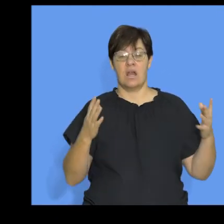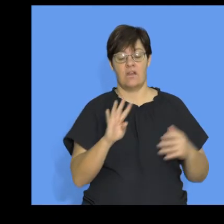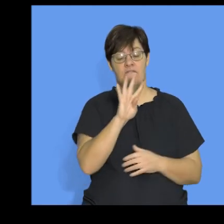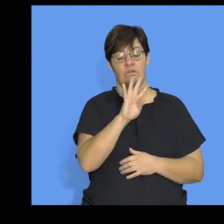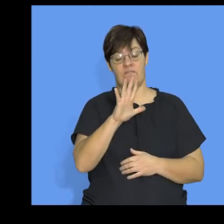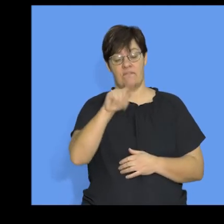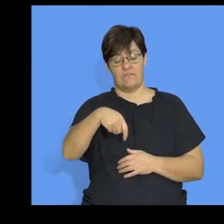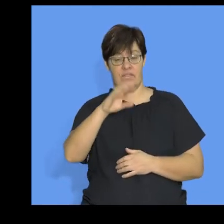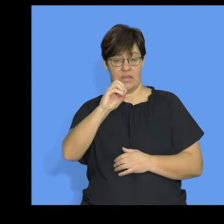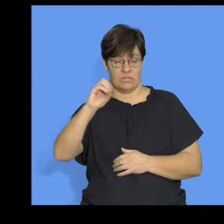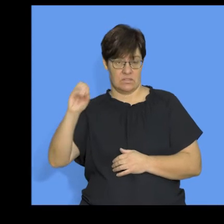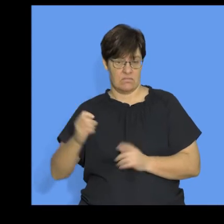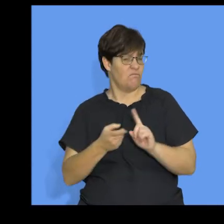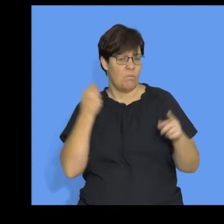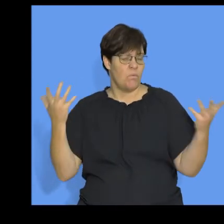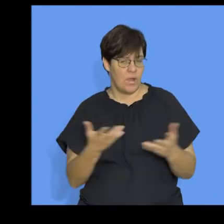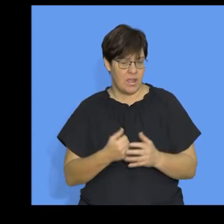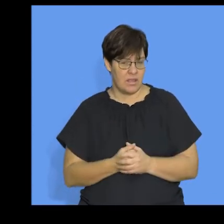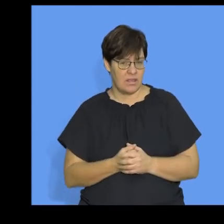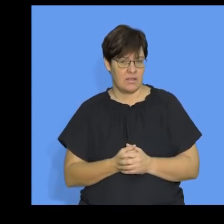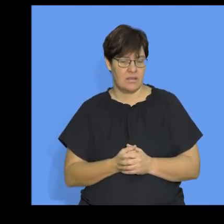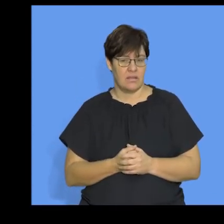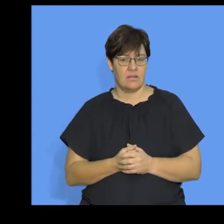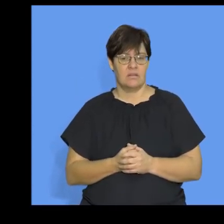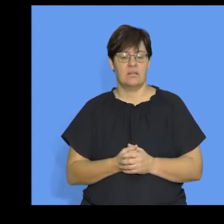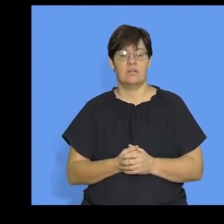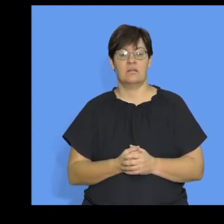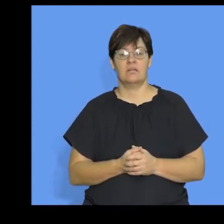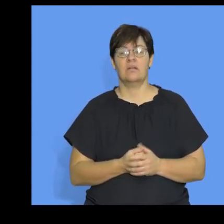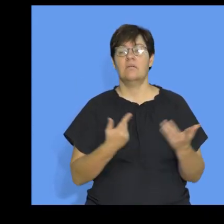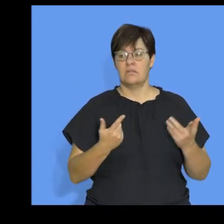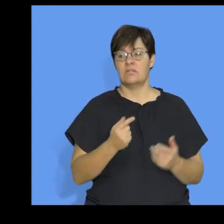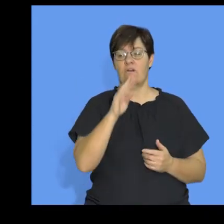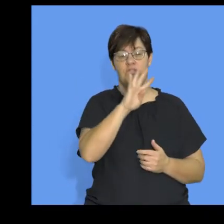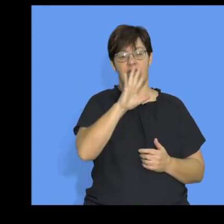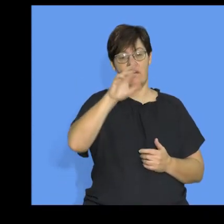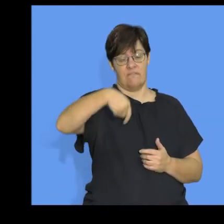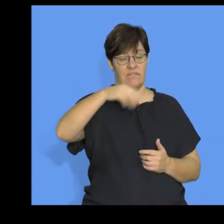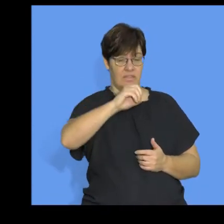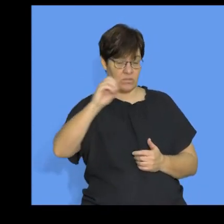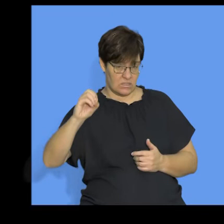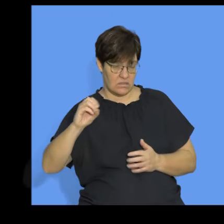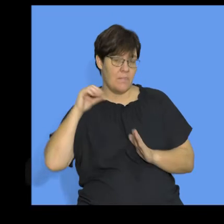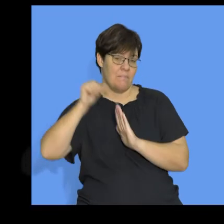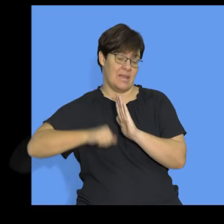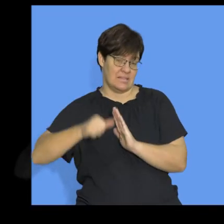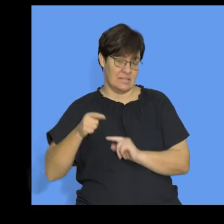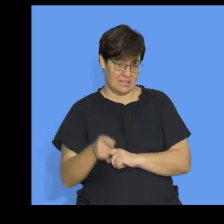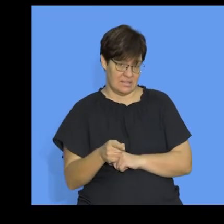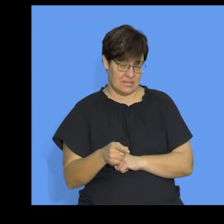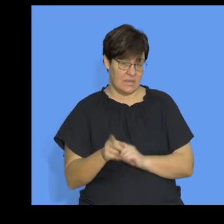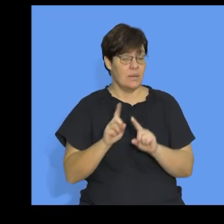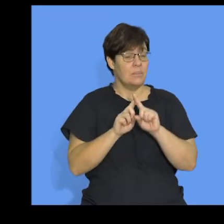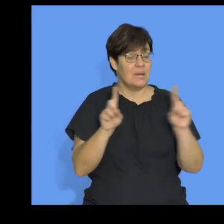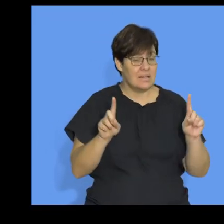45,000. Where does it come from? My figure that's given to me was the 45,000 Rand for maintenance. However, there